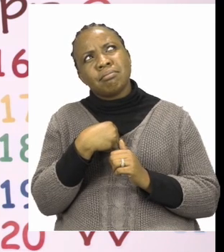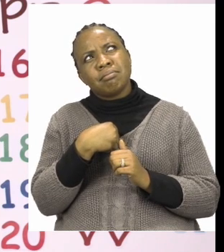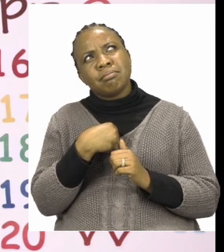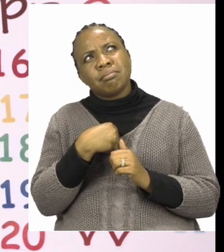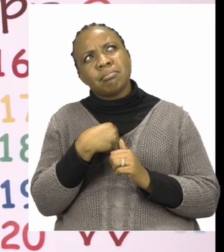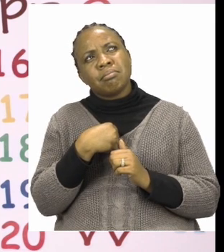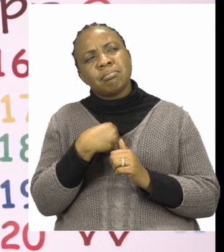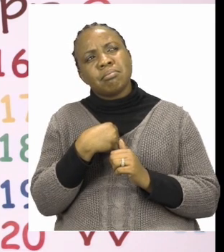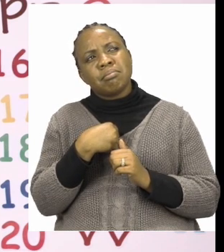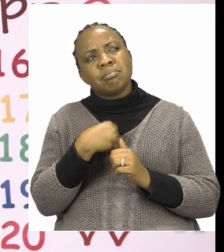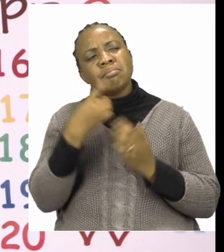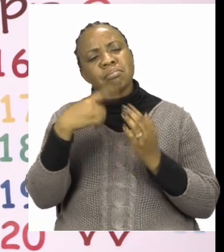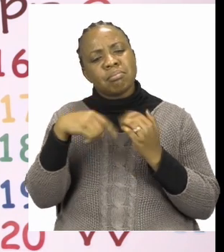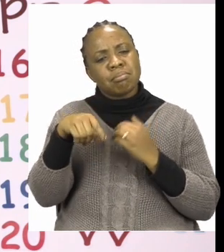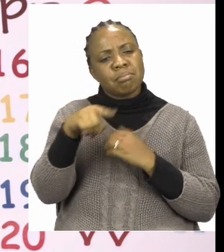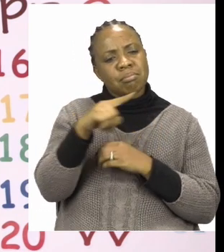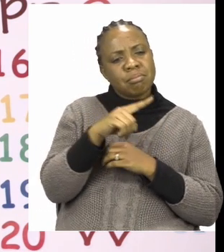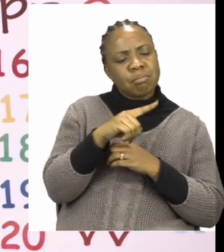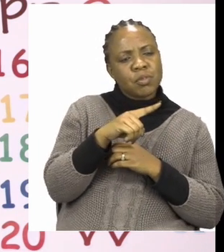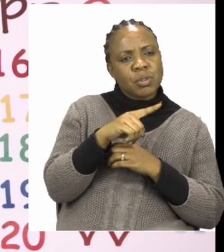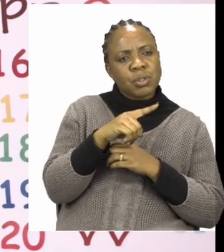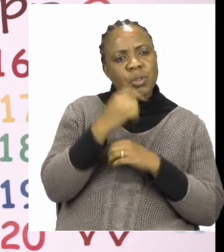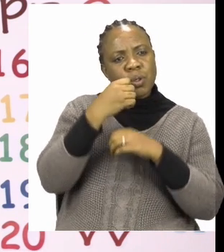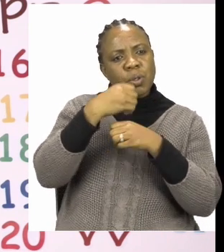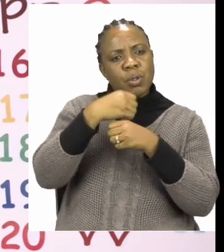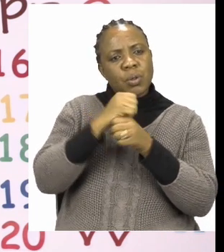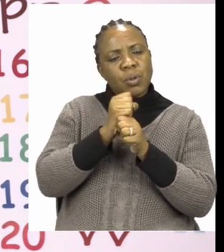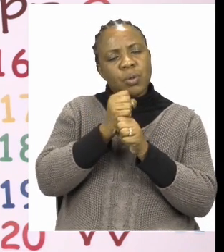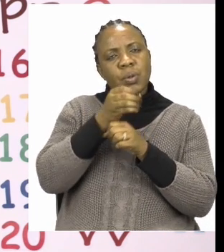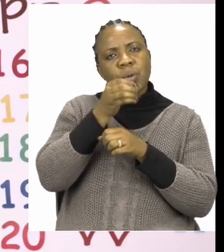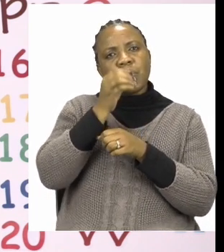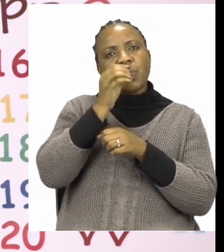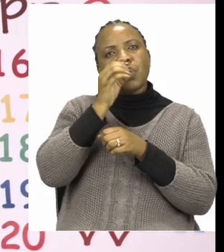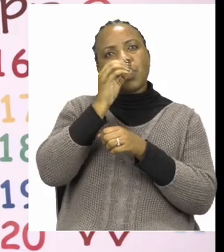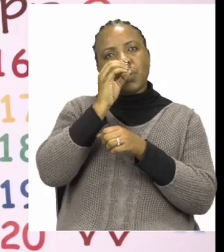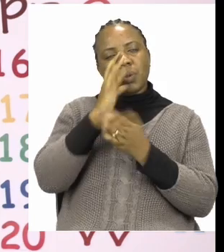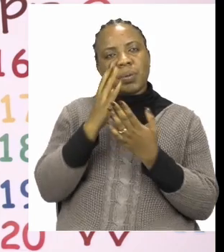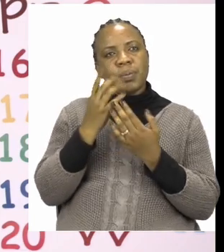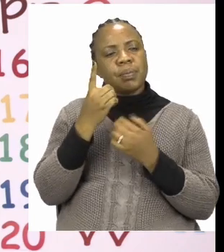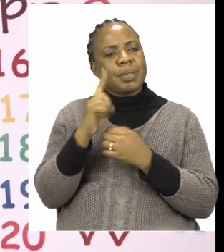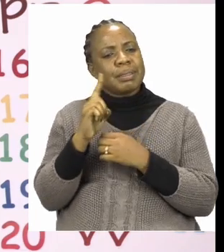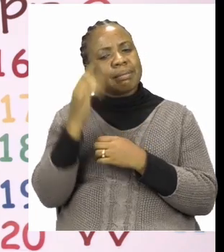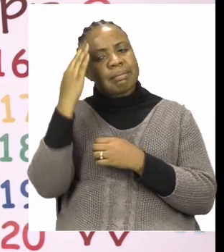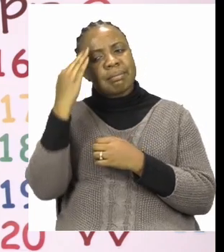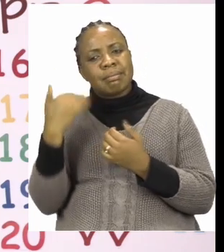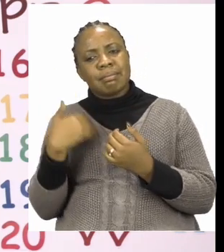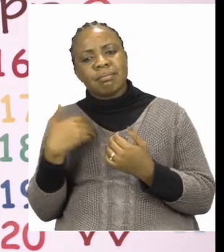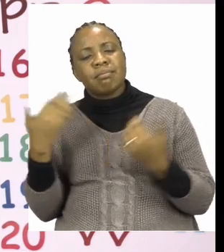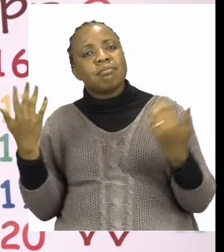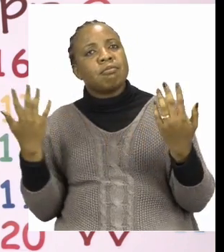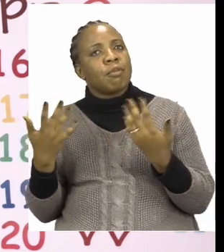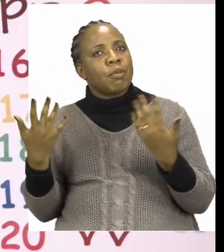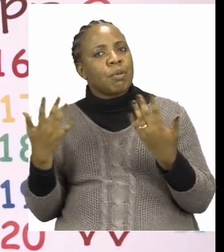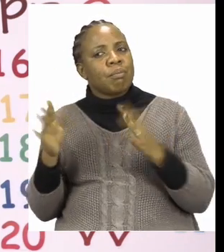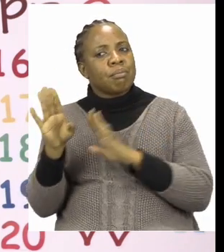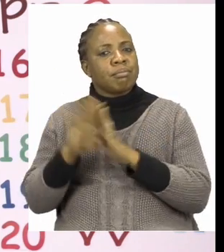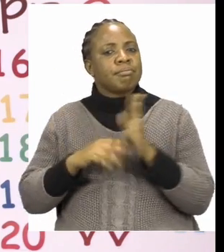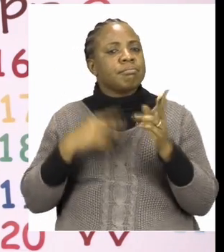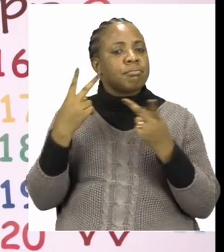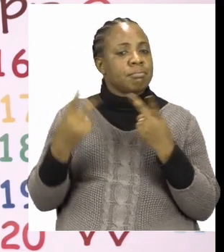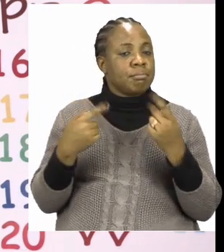coffee and some cocoa, but I haven't seen him. He said he was going to come and visit me, Zashi, where are